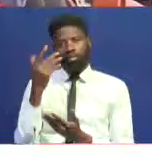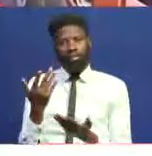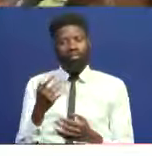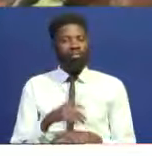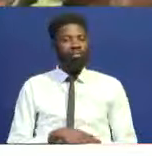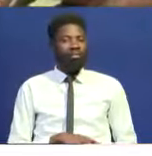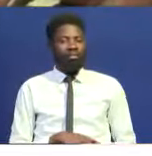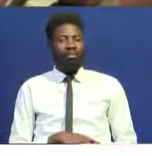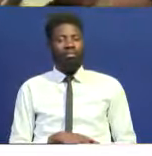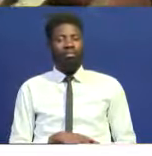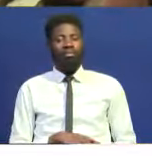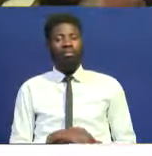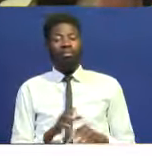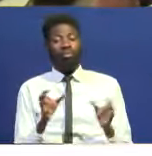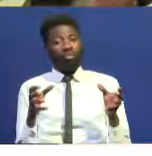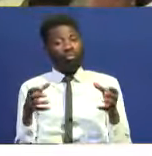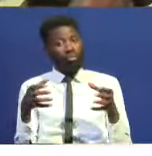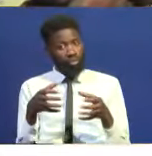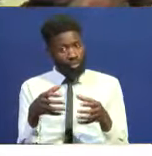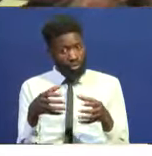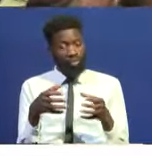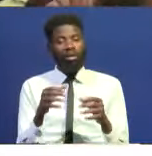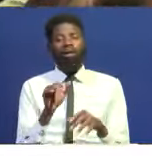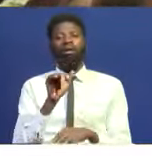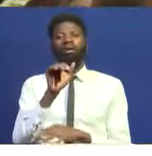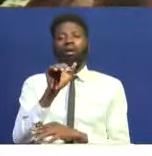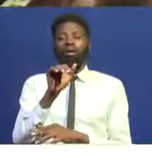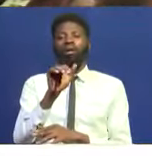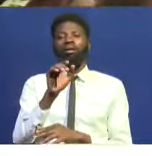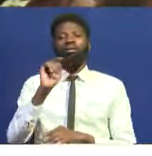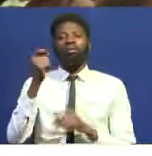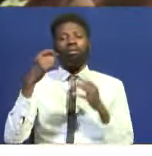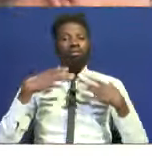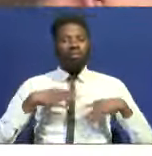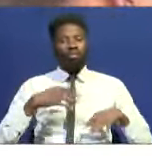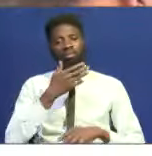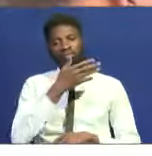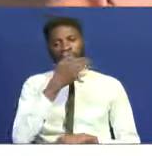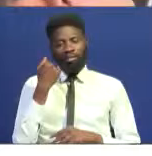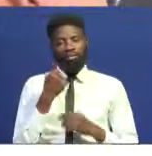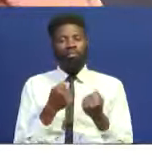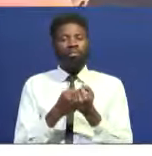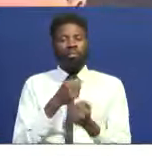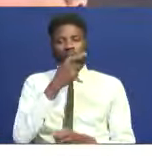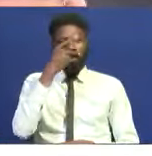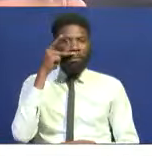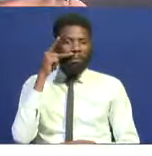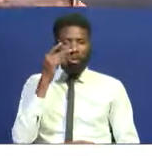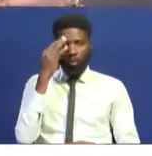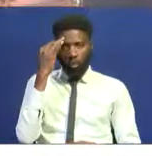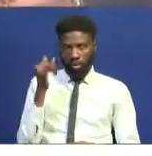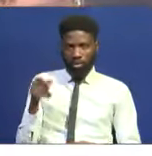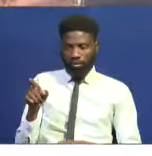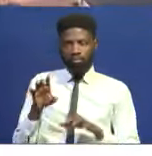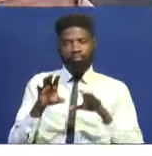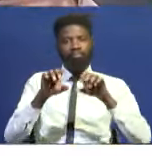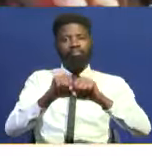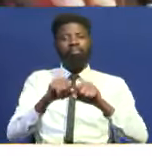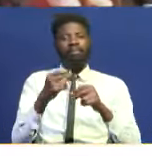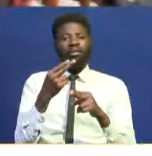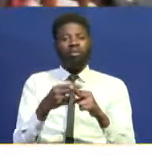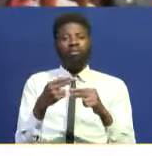to rally behind Wiper Party leader Kalonzo Musyoka as he takes over the reins as the opposition leader.